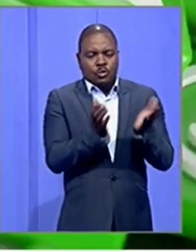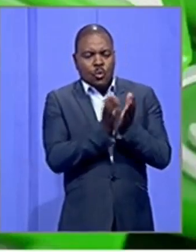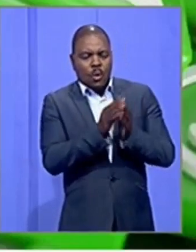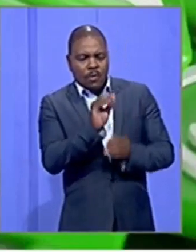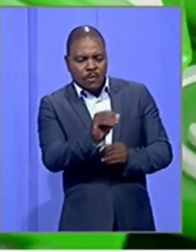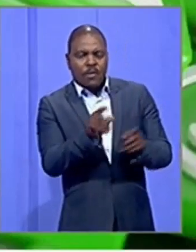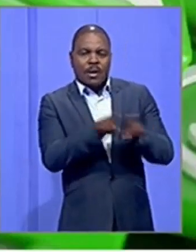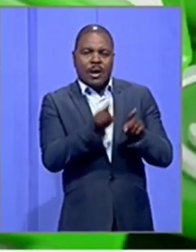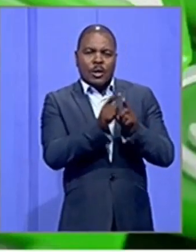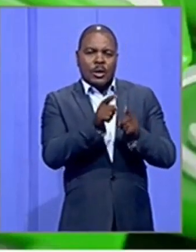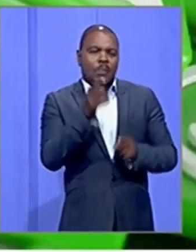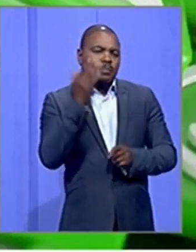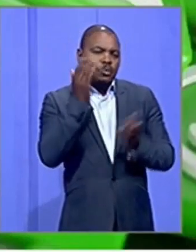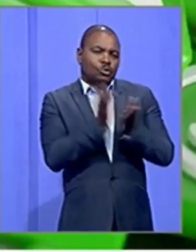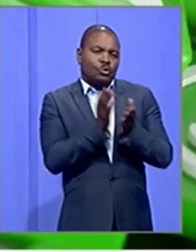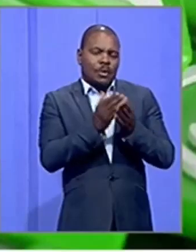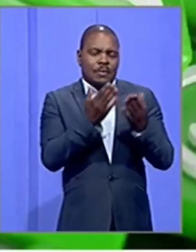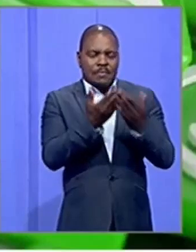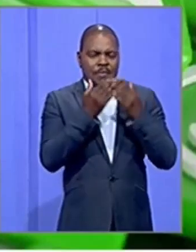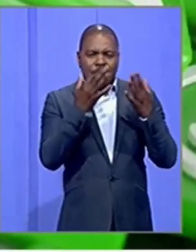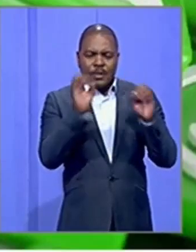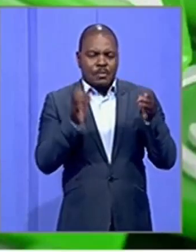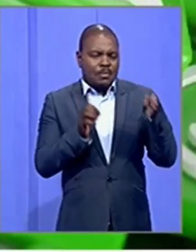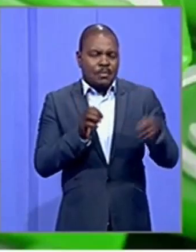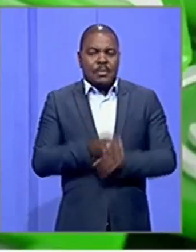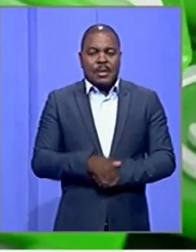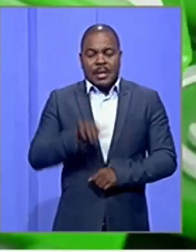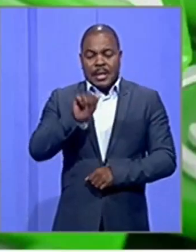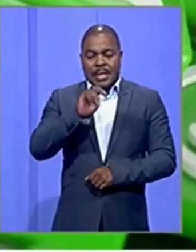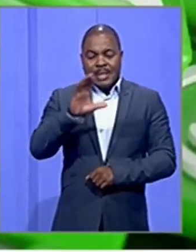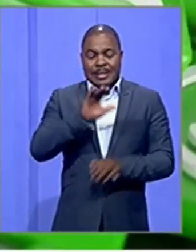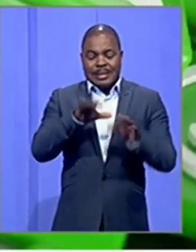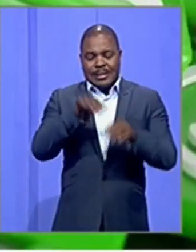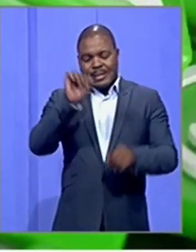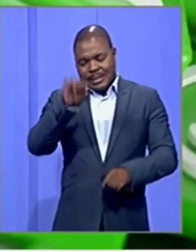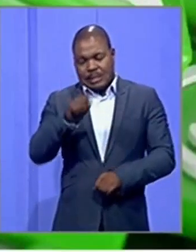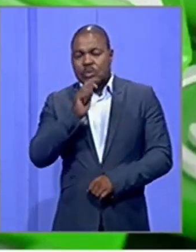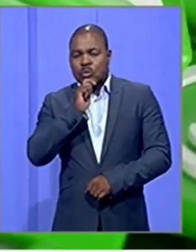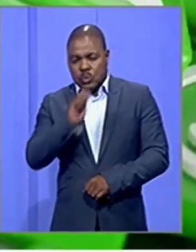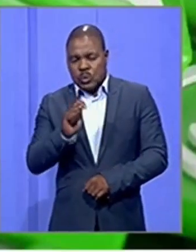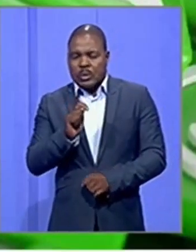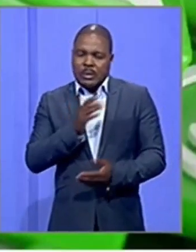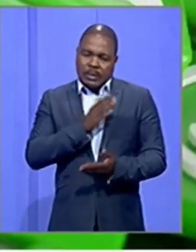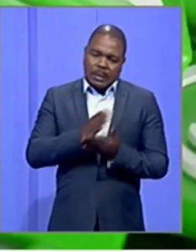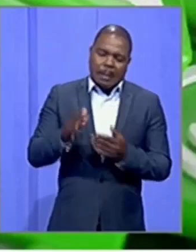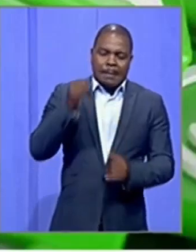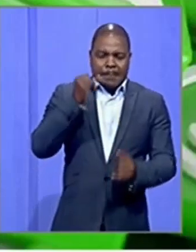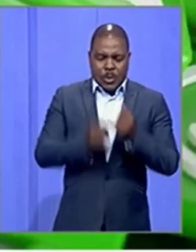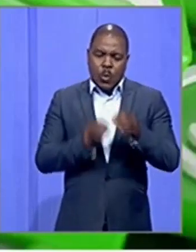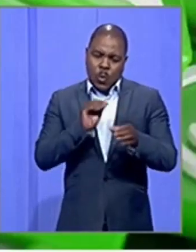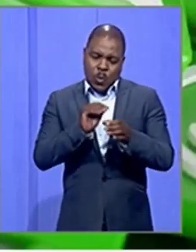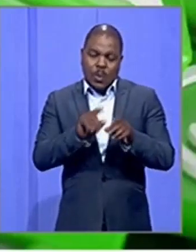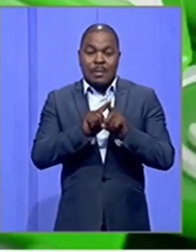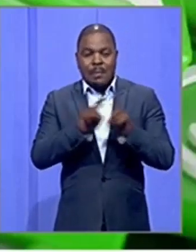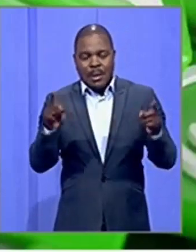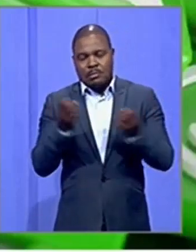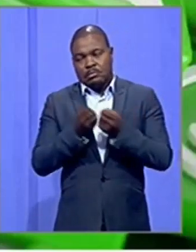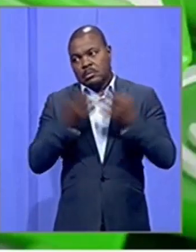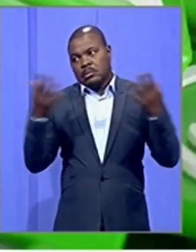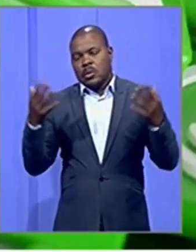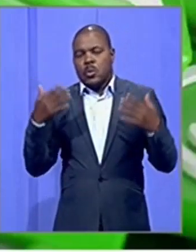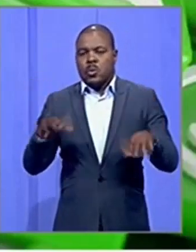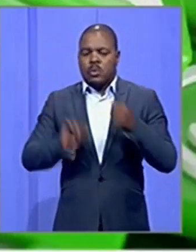tša makgowa ba kry-a thuto ya mahala jale ANC a ke gane e na le mo e le goreng e na le diphosonyana mara bontšhi ba re diretse